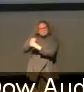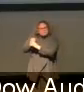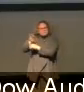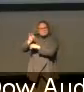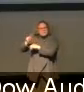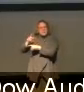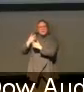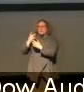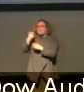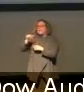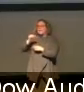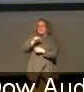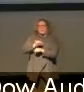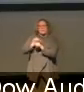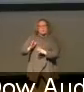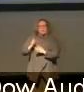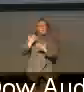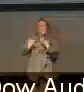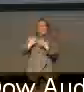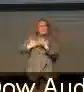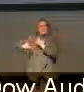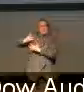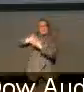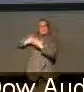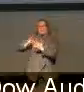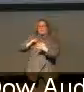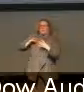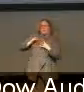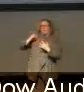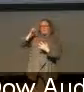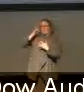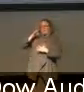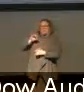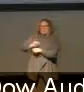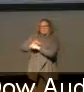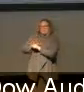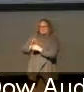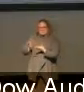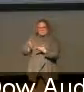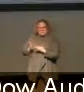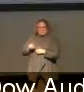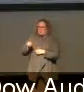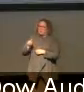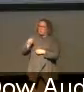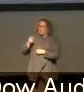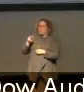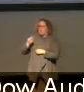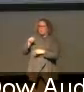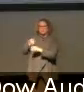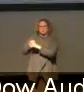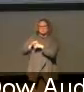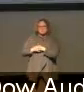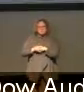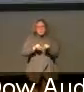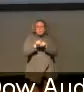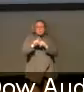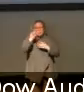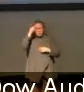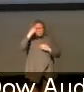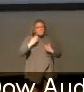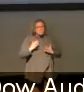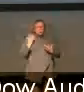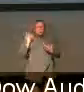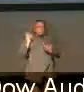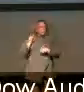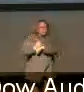contact with the virus. On April 1st, the governor announced some additional benefits, another 80